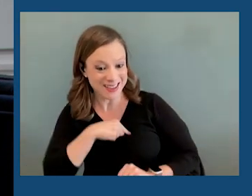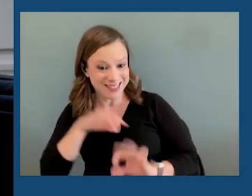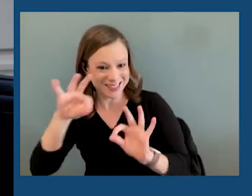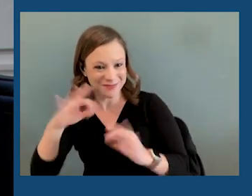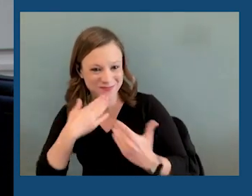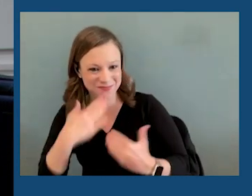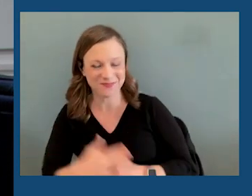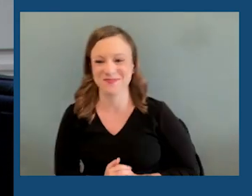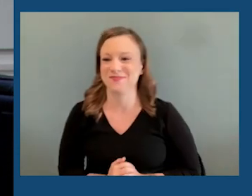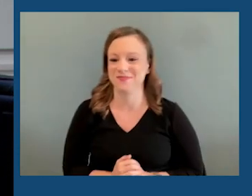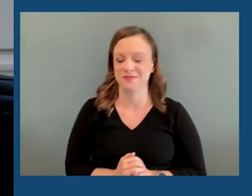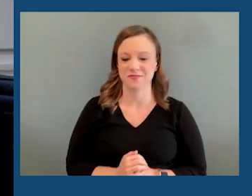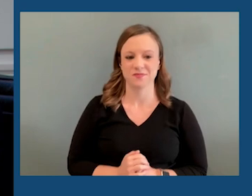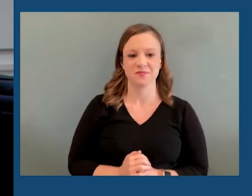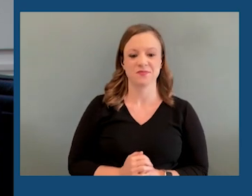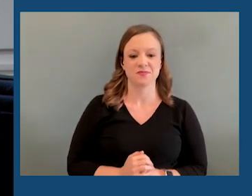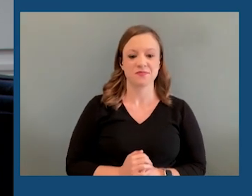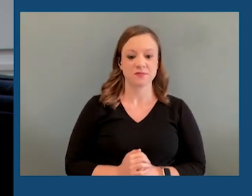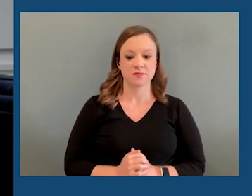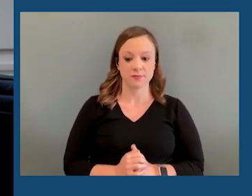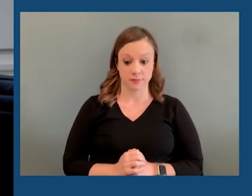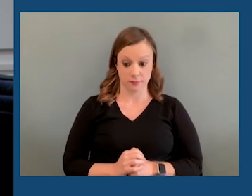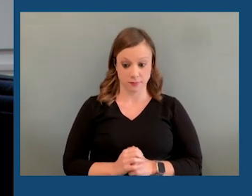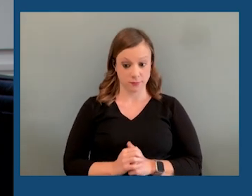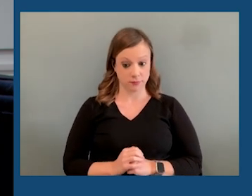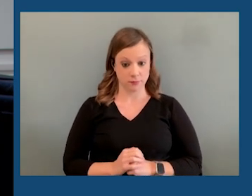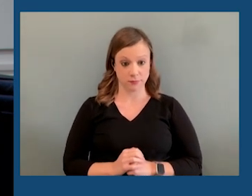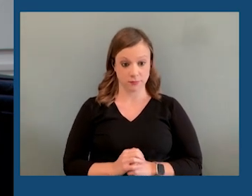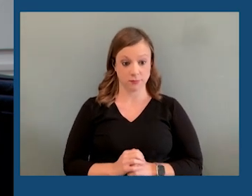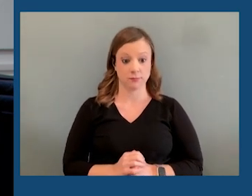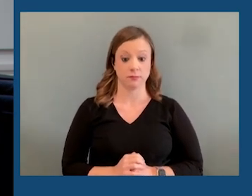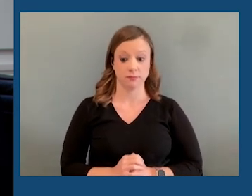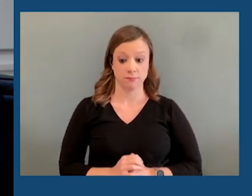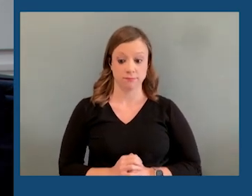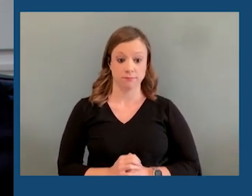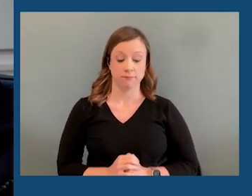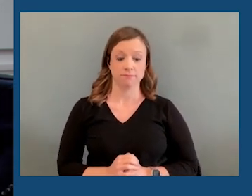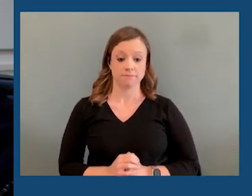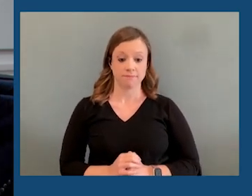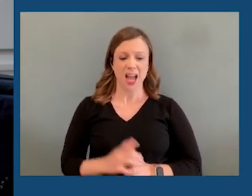are. I usually speak loud enough.